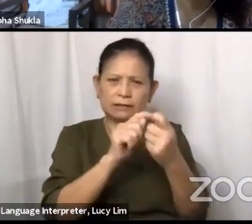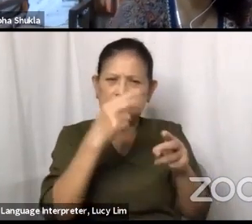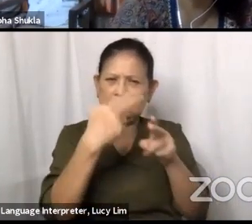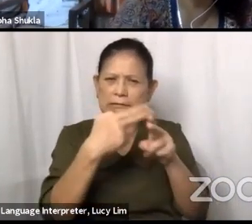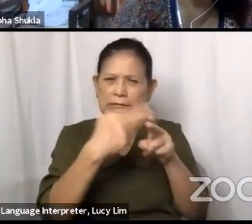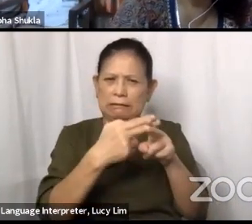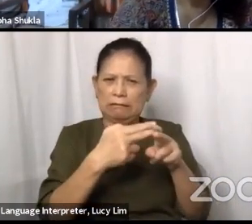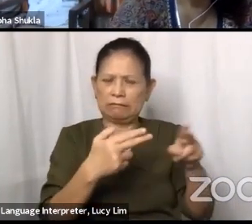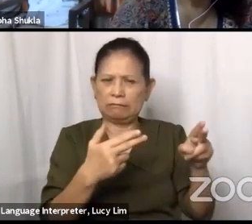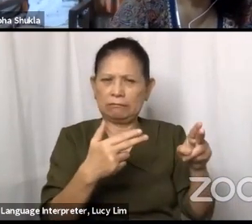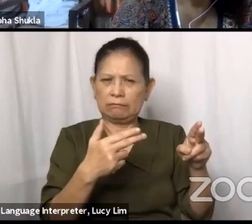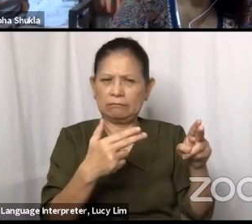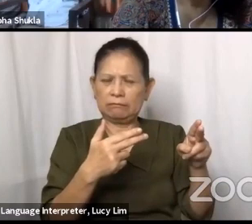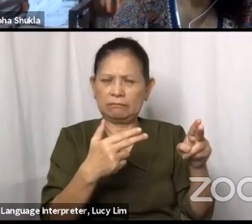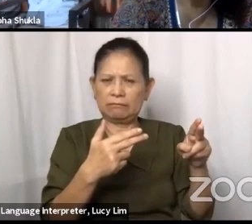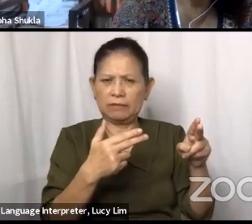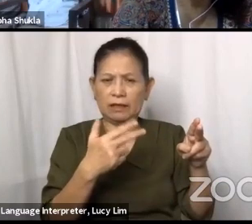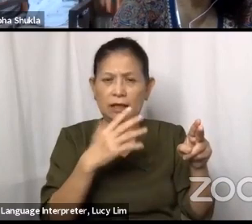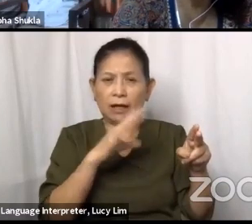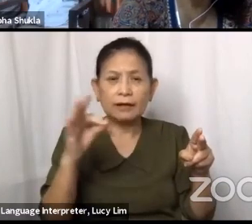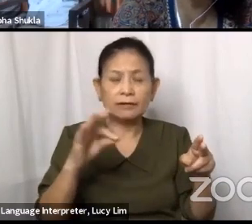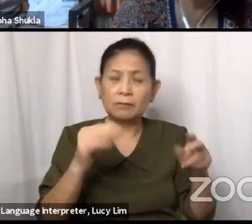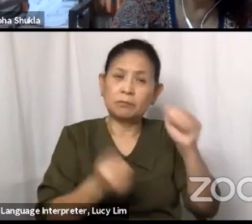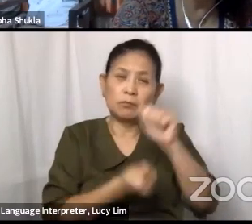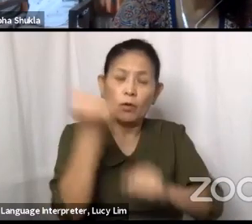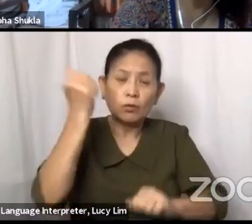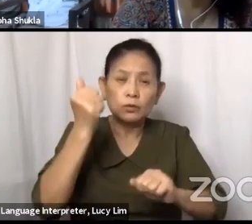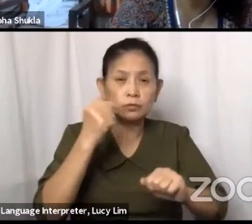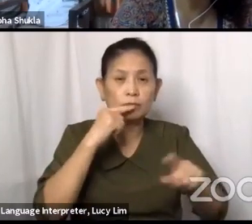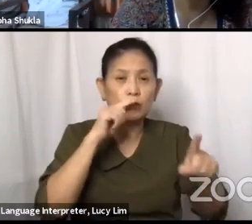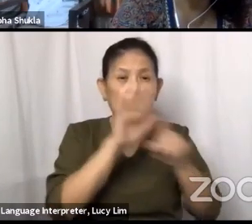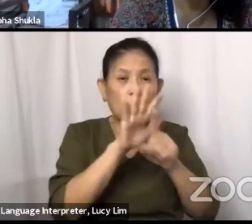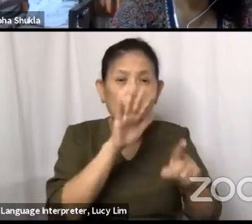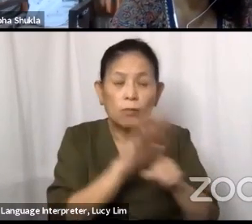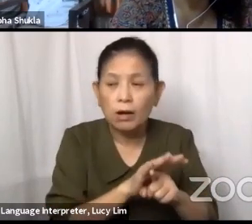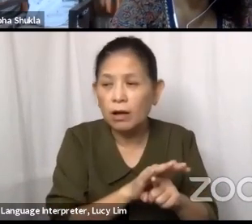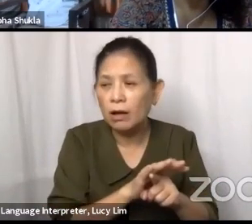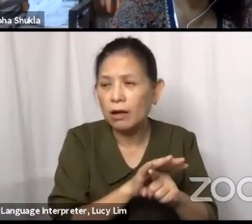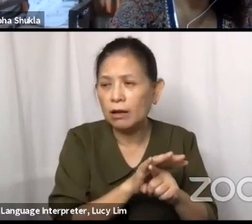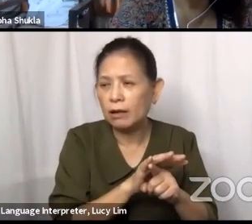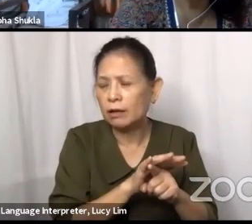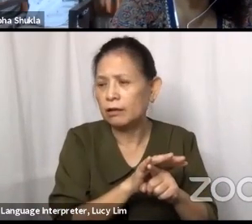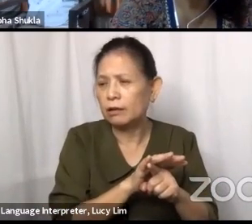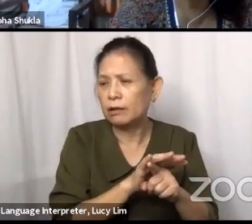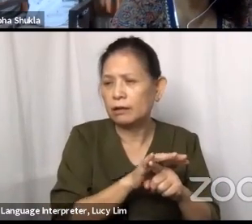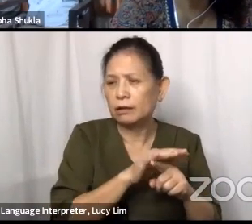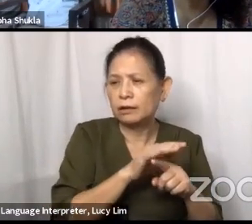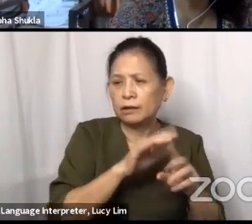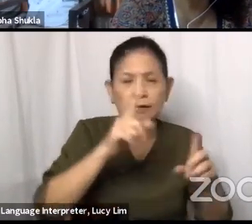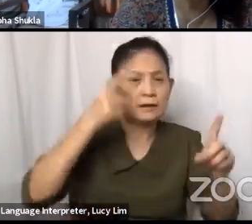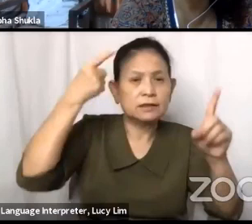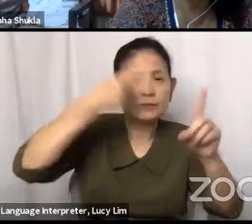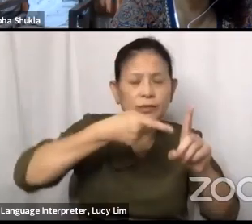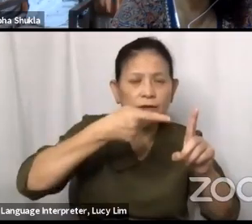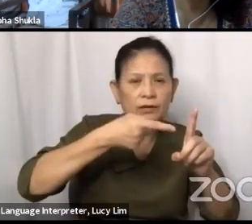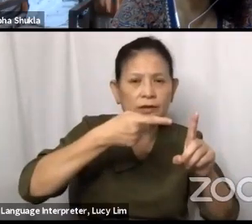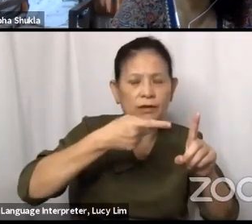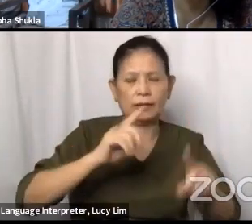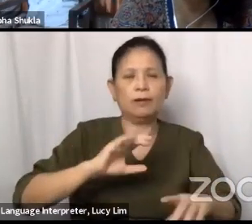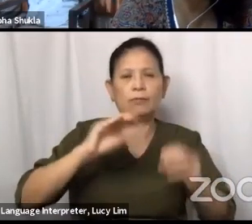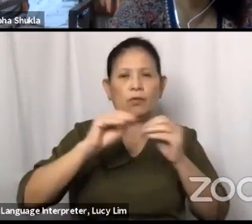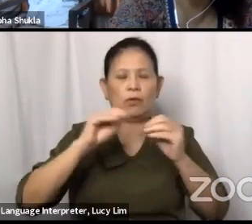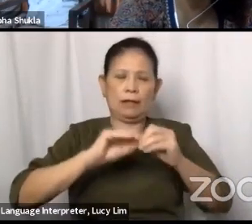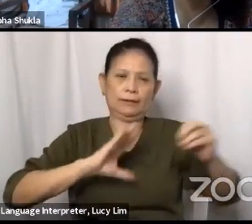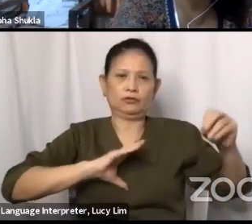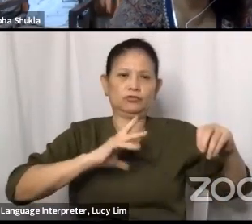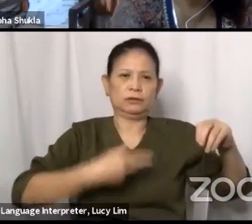but you know, I think the most popular one that having what you call it very specific name is the transgender. Yeah.